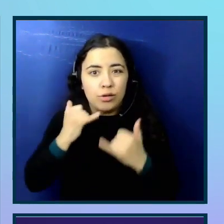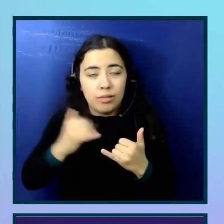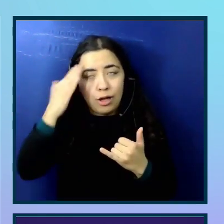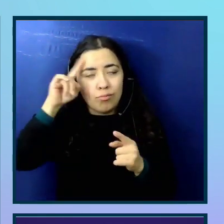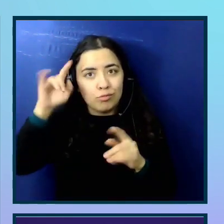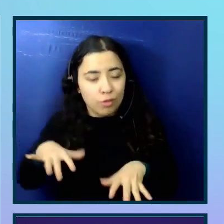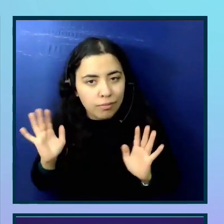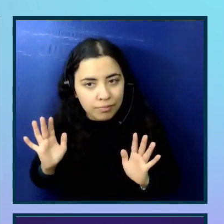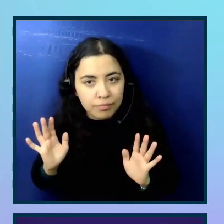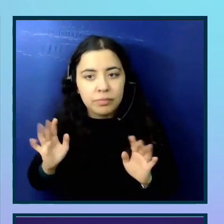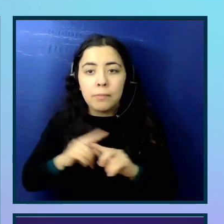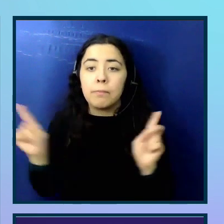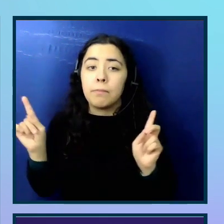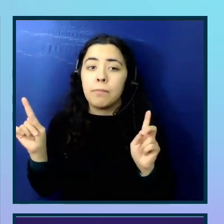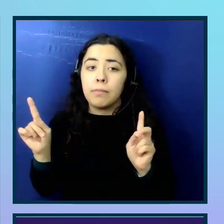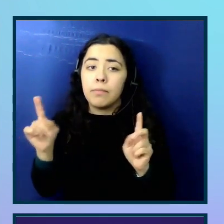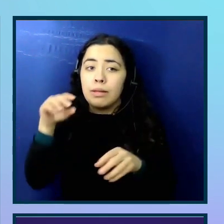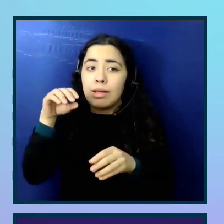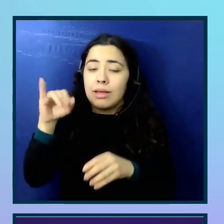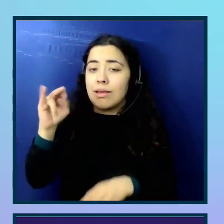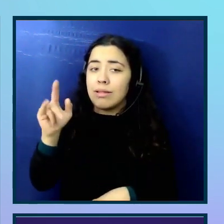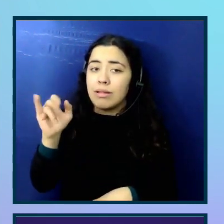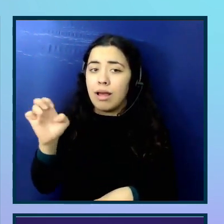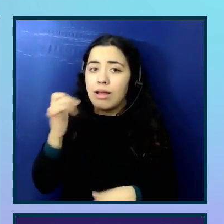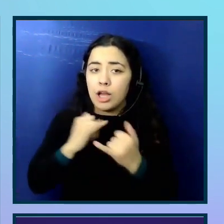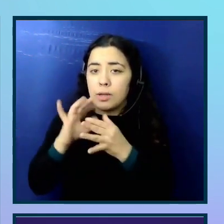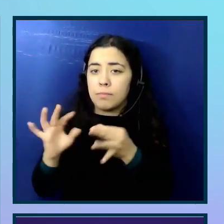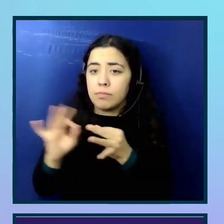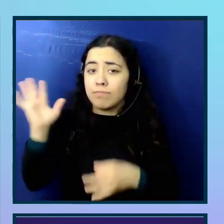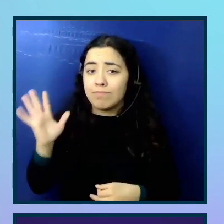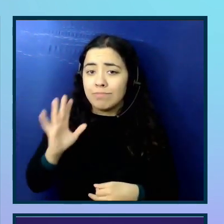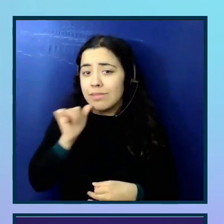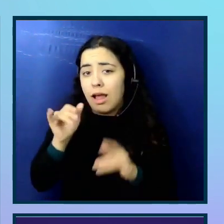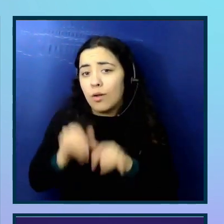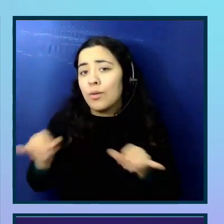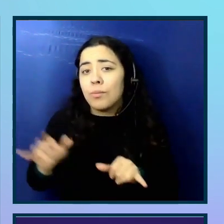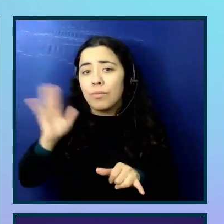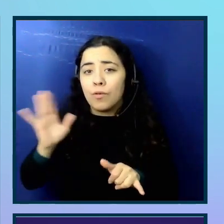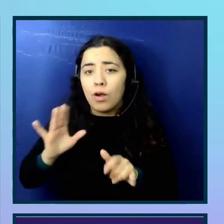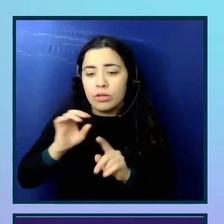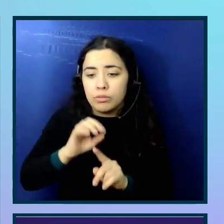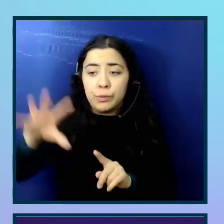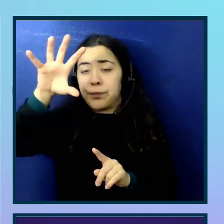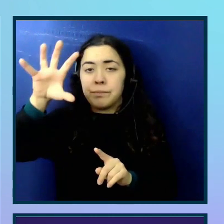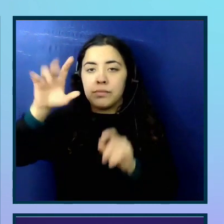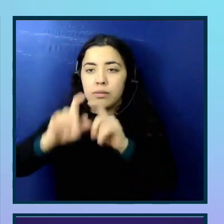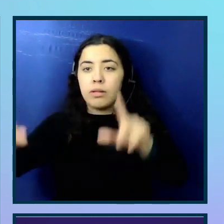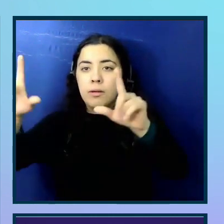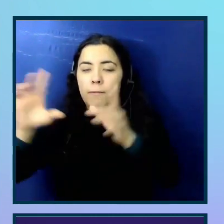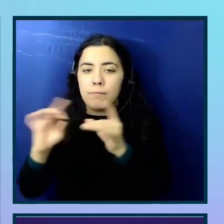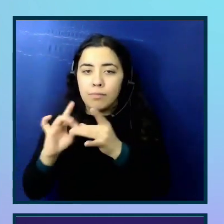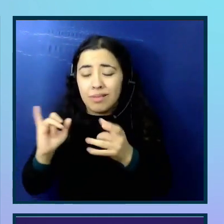shattering, but inline error messages didn't used to be the norm. Oftentimes they were balloon-based messages, which is a problem